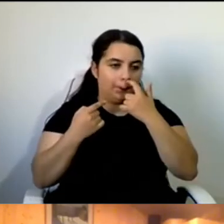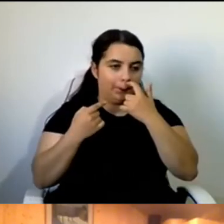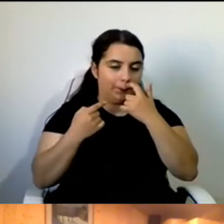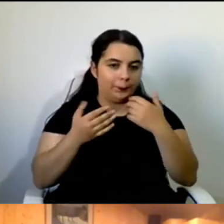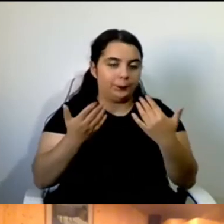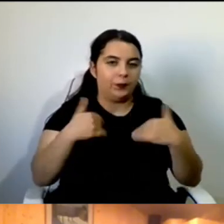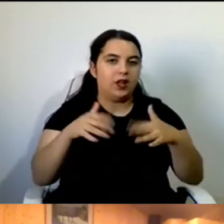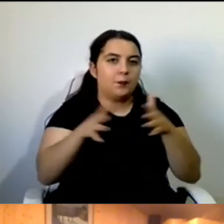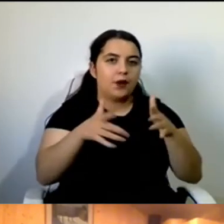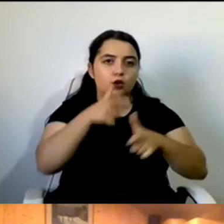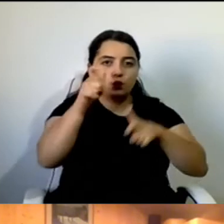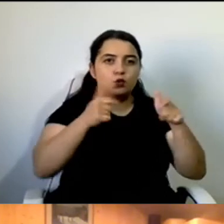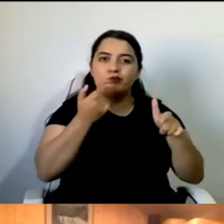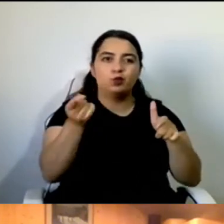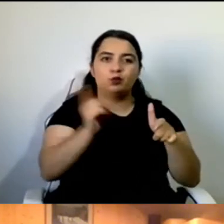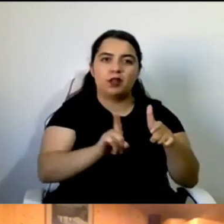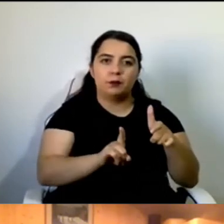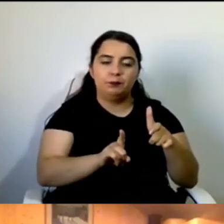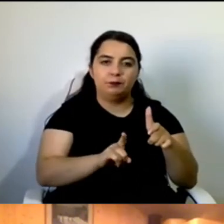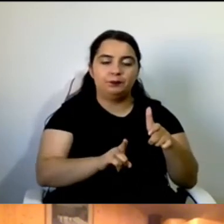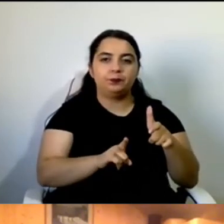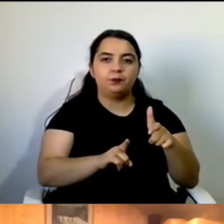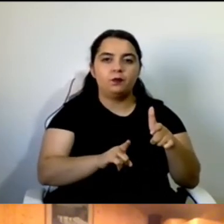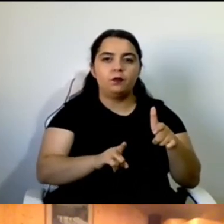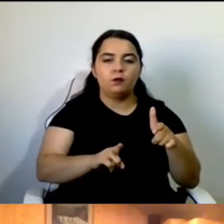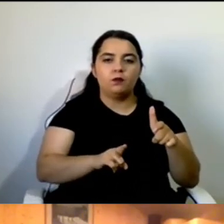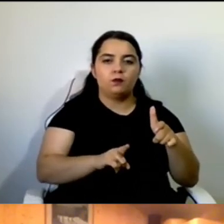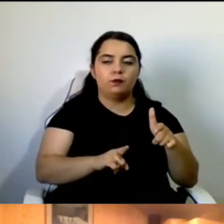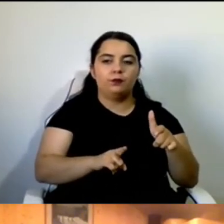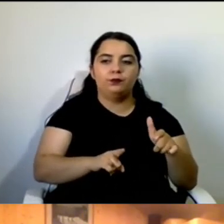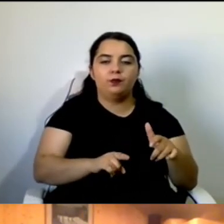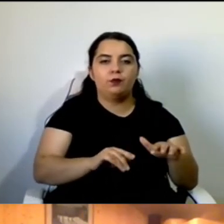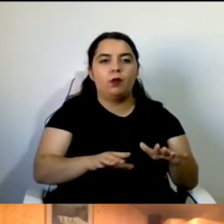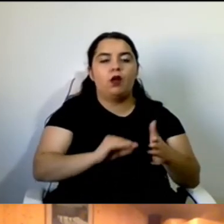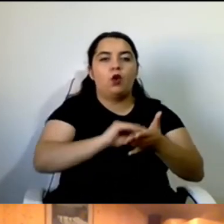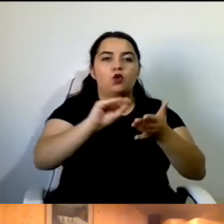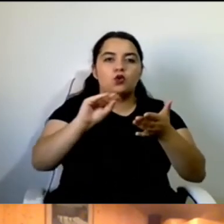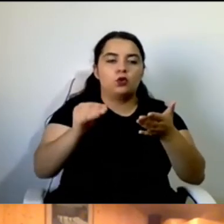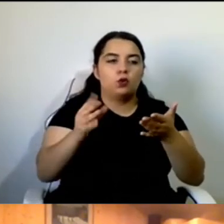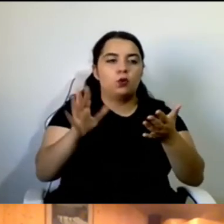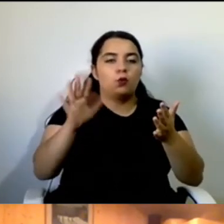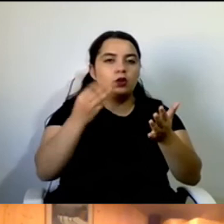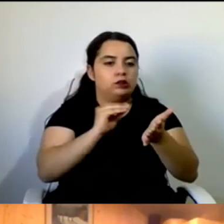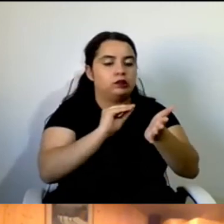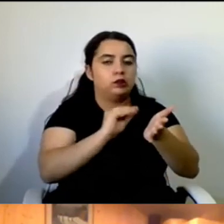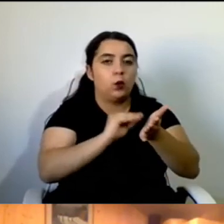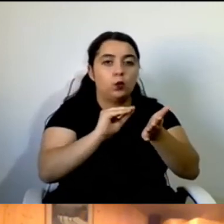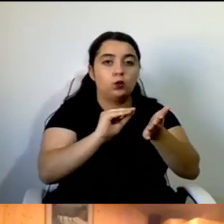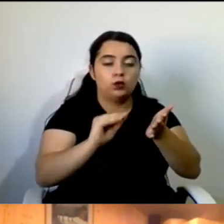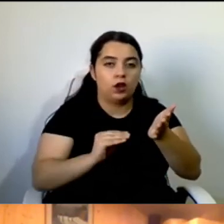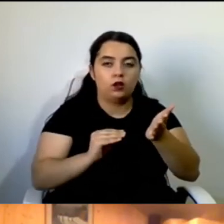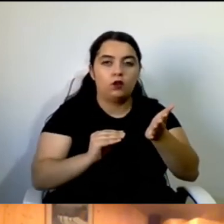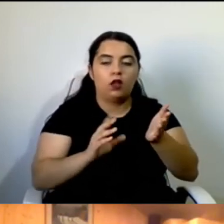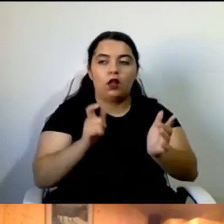down? Sorry. Contracts are signed between the assistant and the service provider. So in my